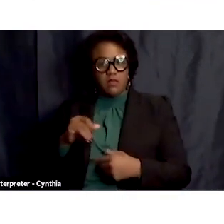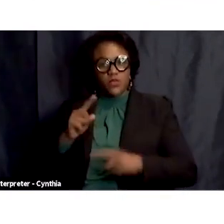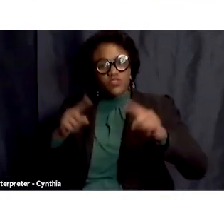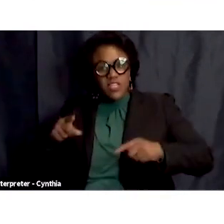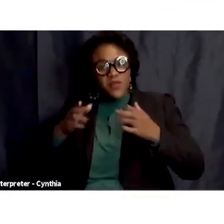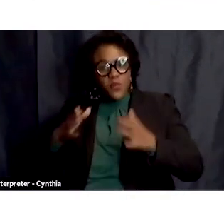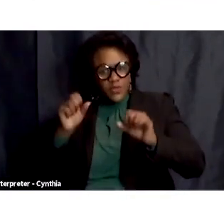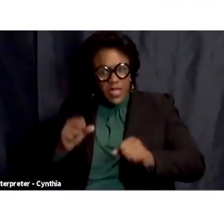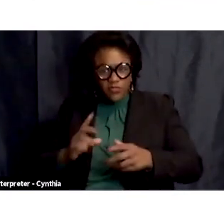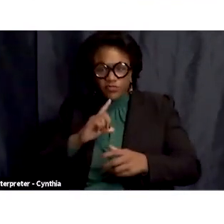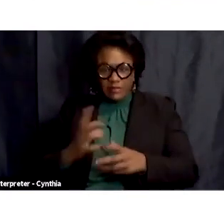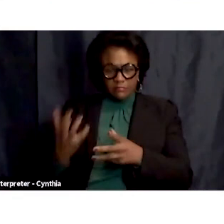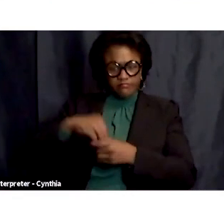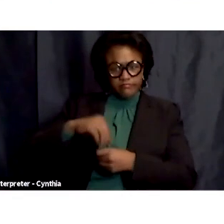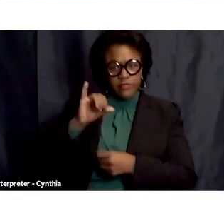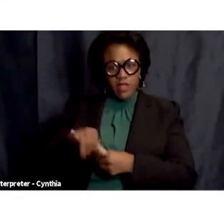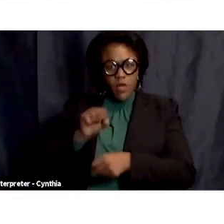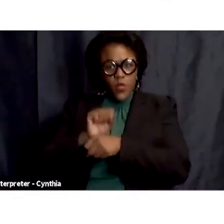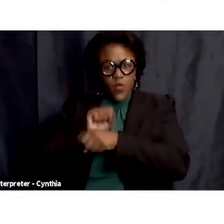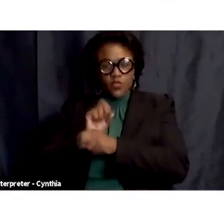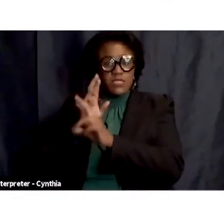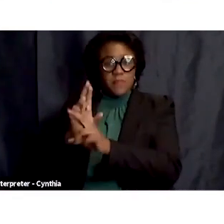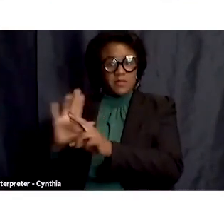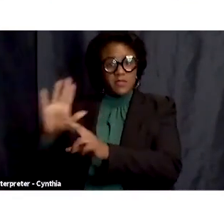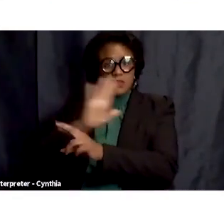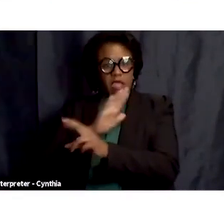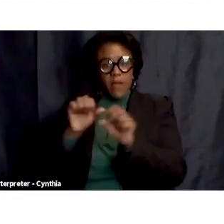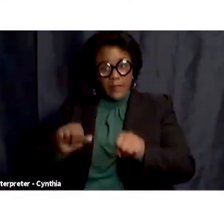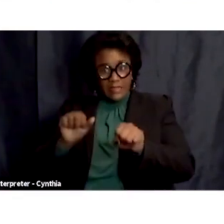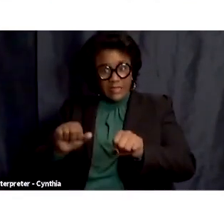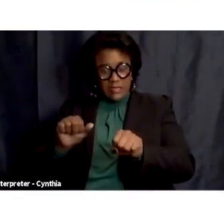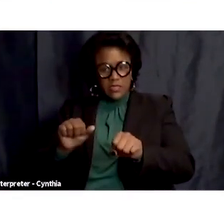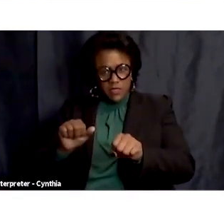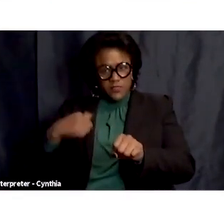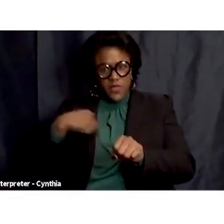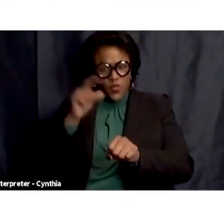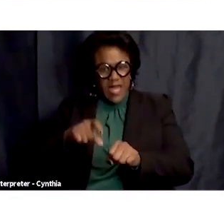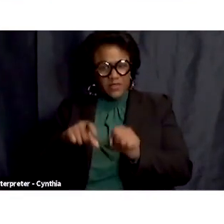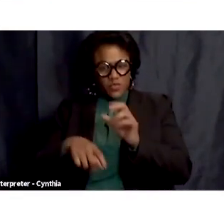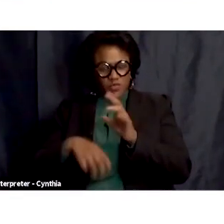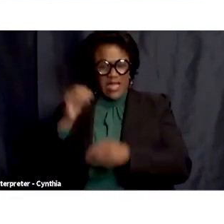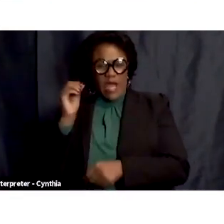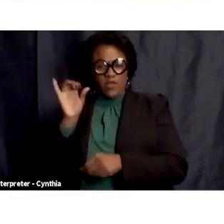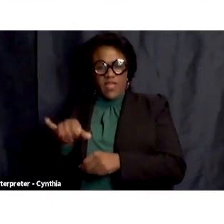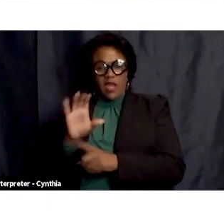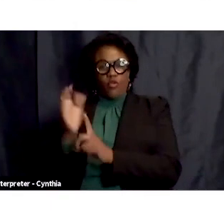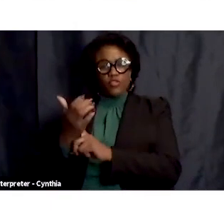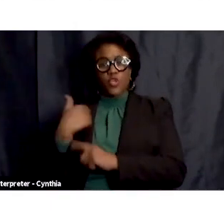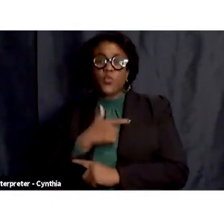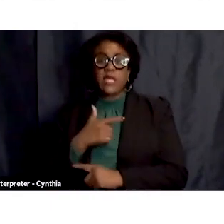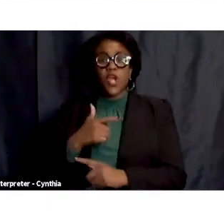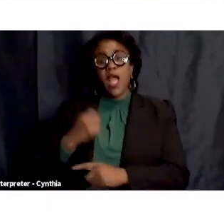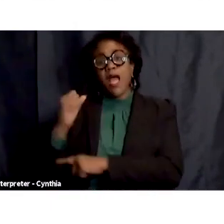into this work that respects their abilities. And I do believe that we have to get out of this culture of social media activism only if